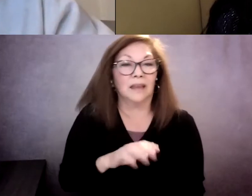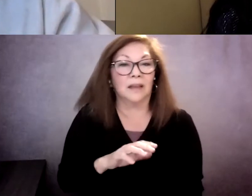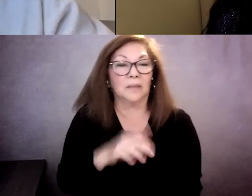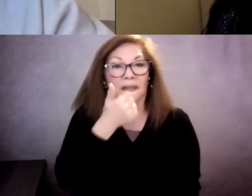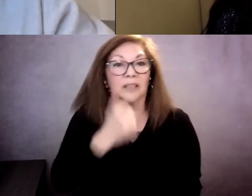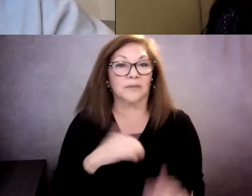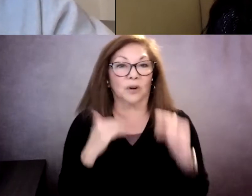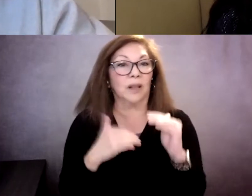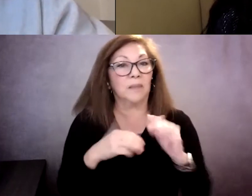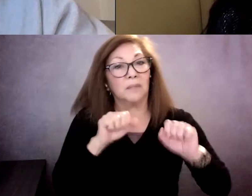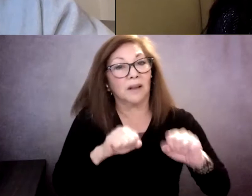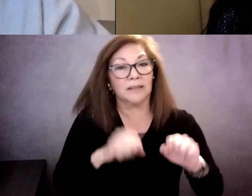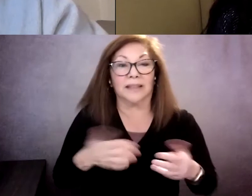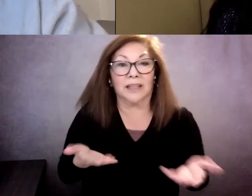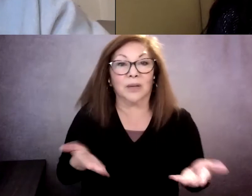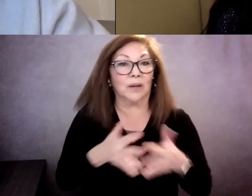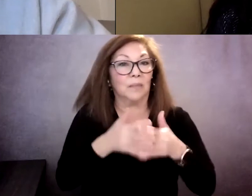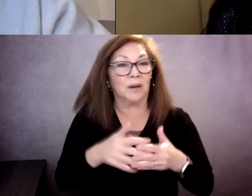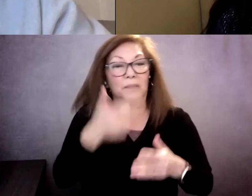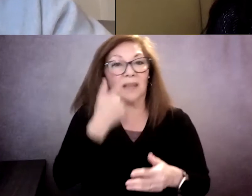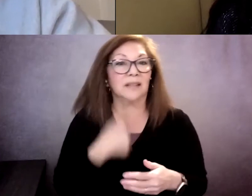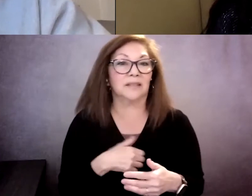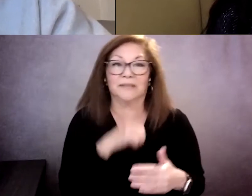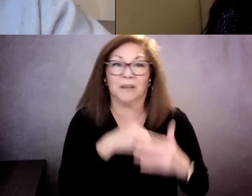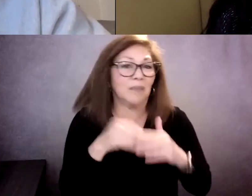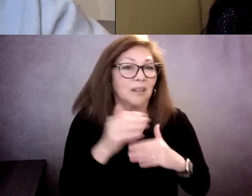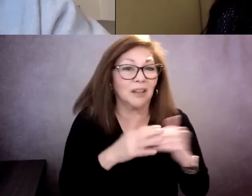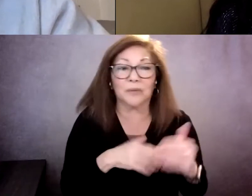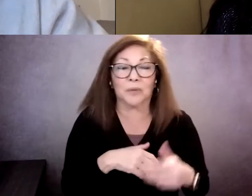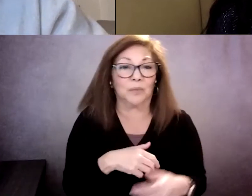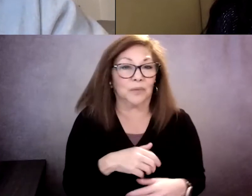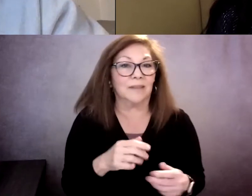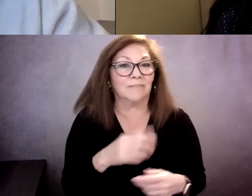limited possibilities in America due to her discomfort with the English language,